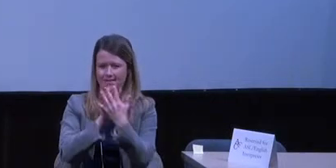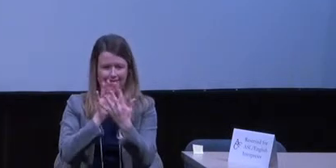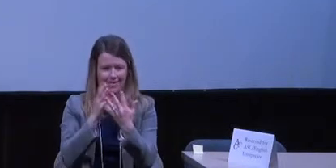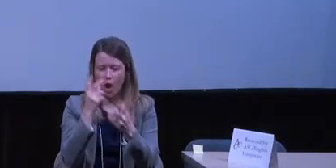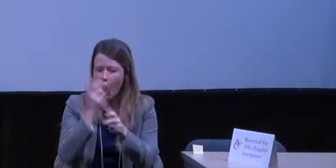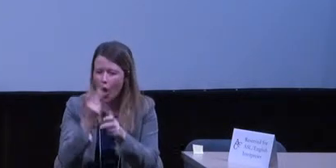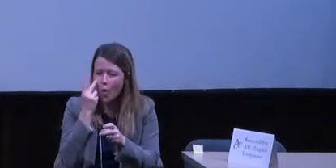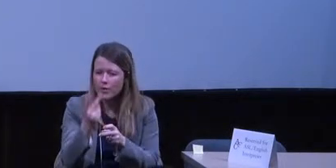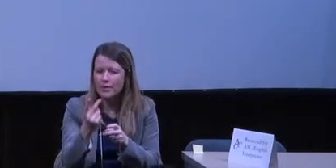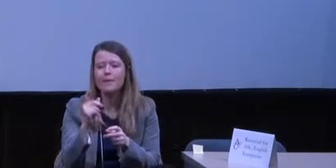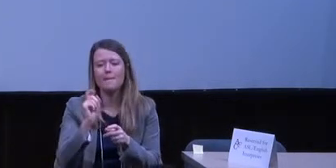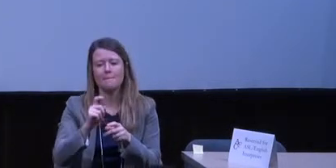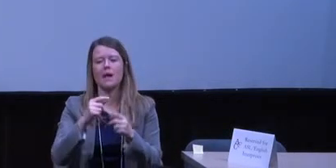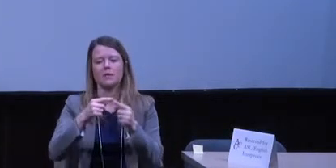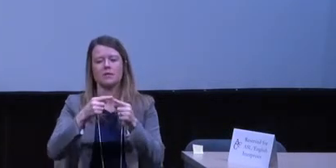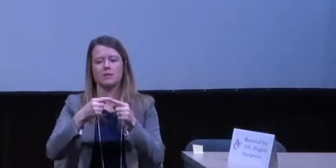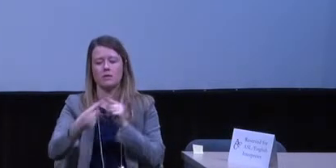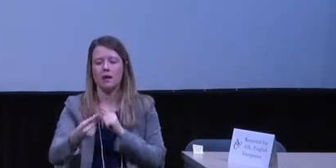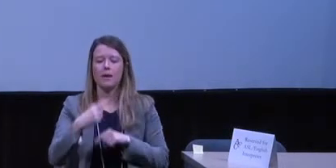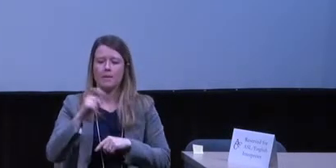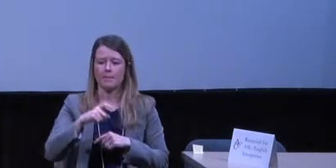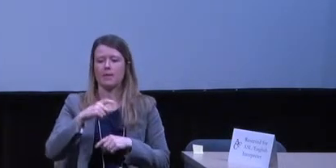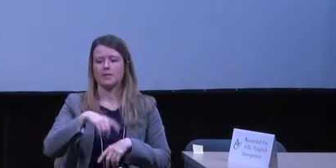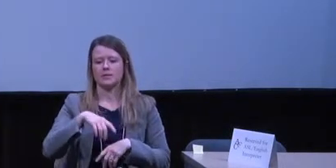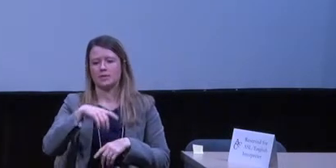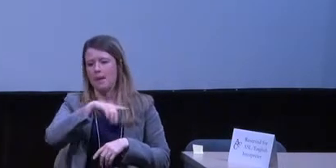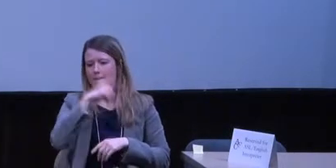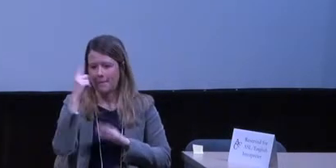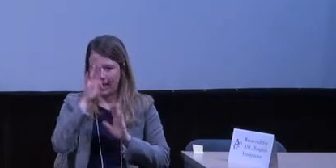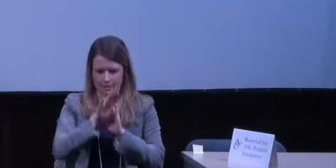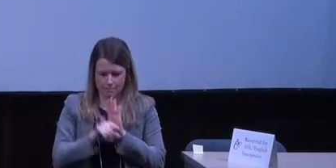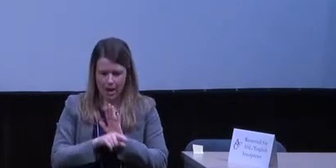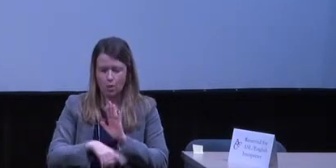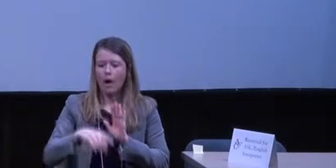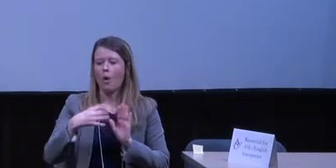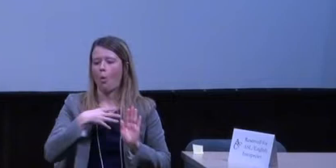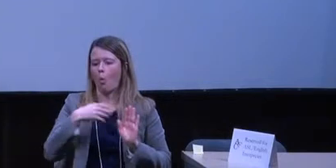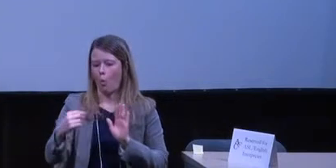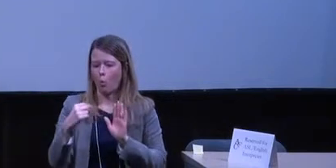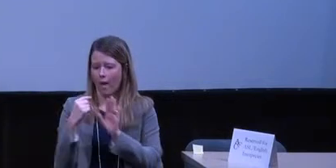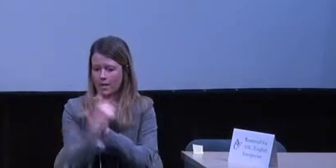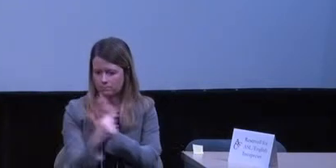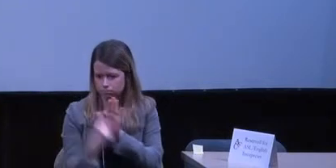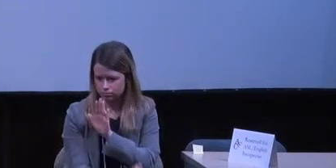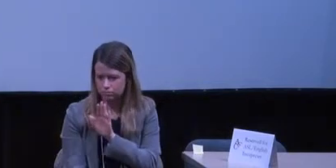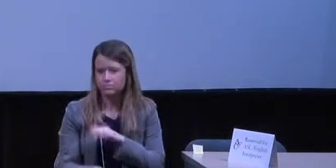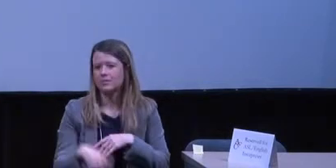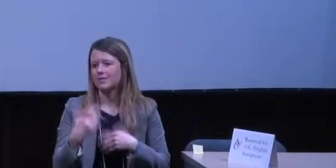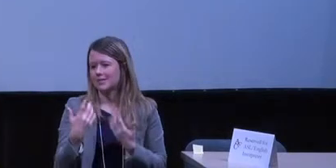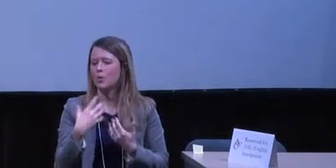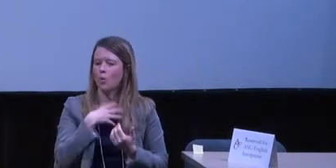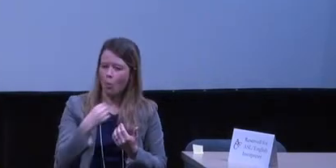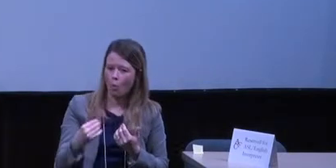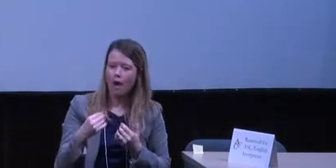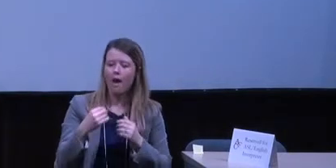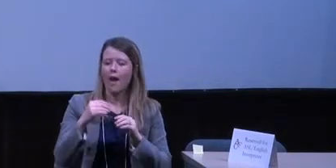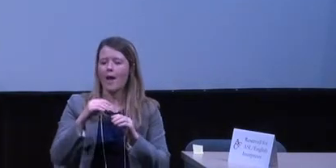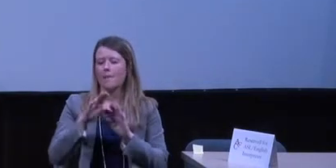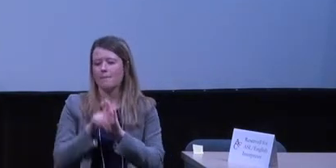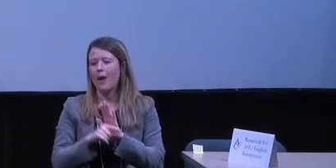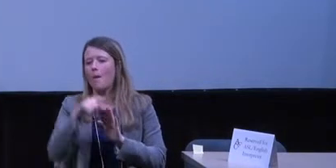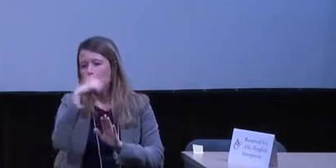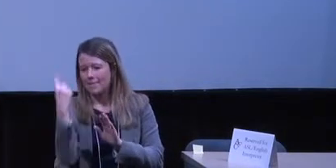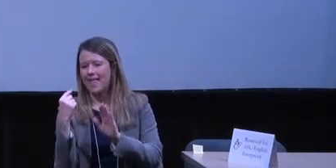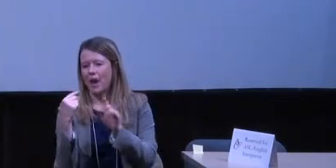color contrast, so white on black, black on white, those types of things. Really, really